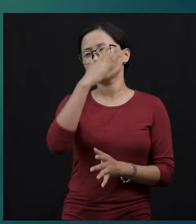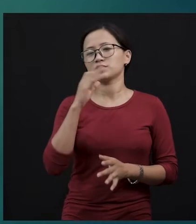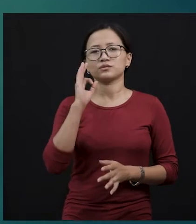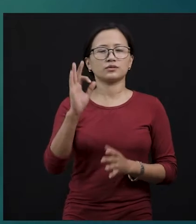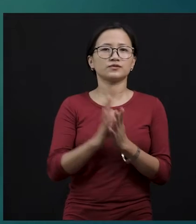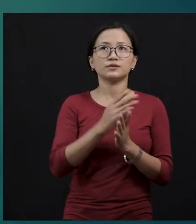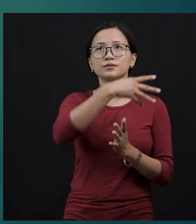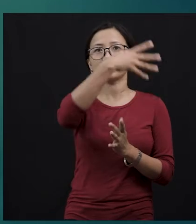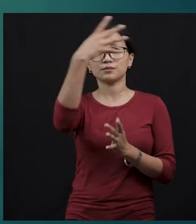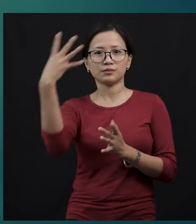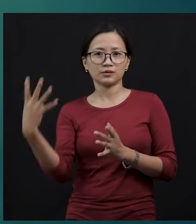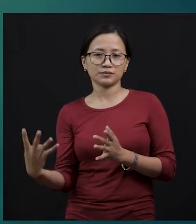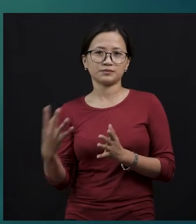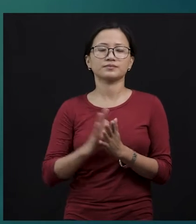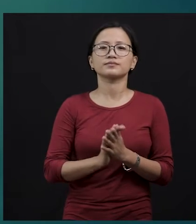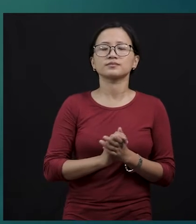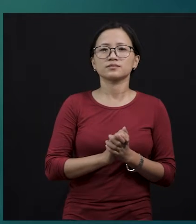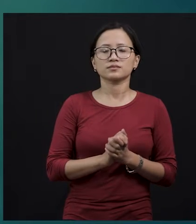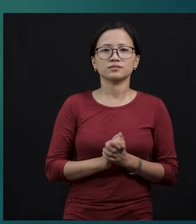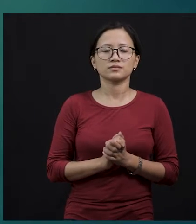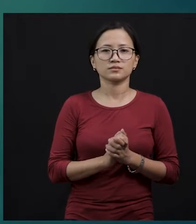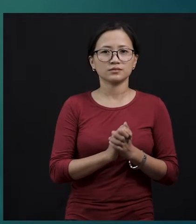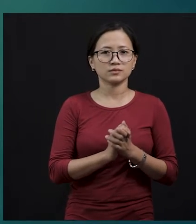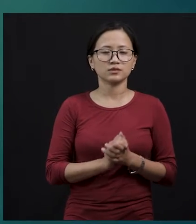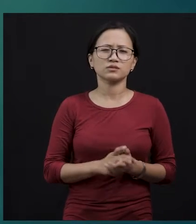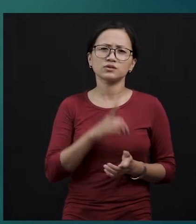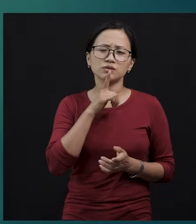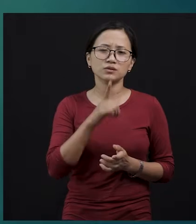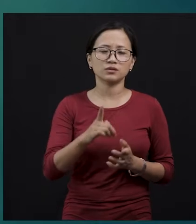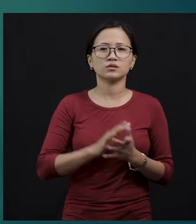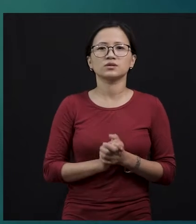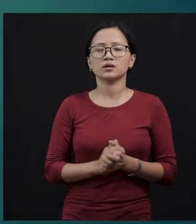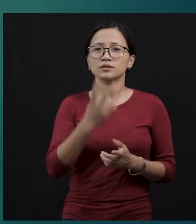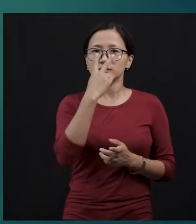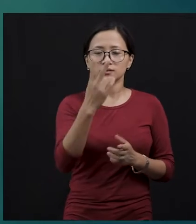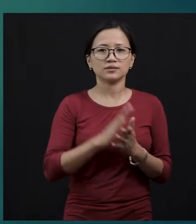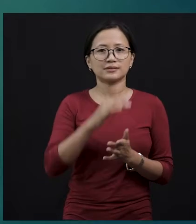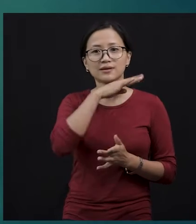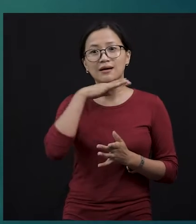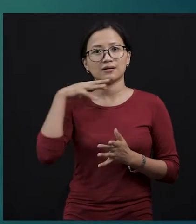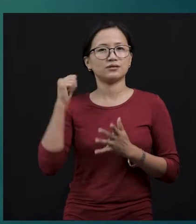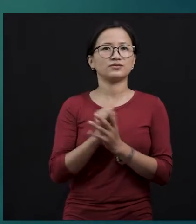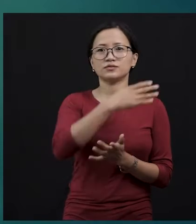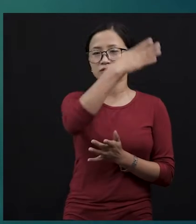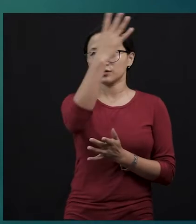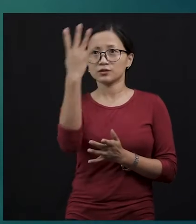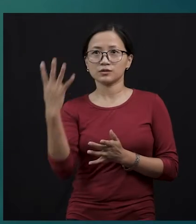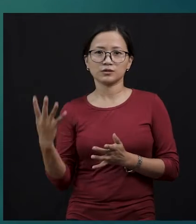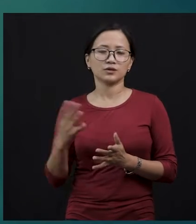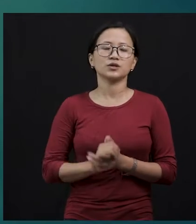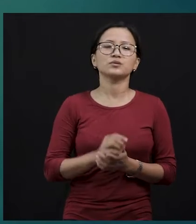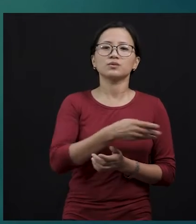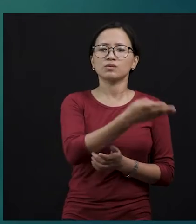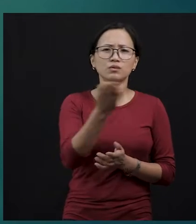of the rainbow. We all have seen rainbows, right? And I'm sure when you see a rainbow in the sky, you admire